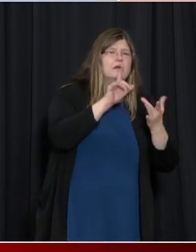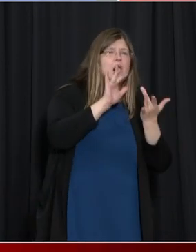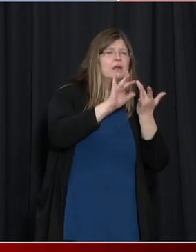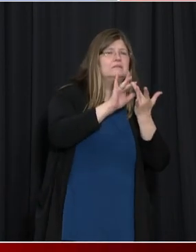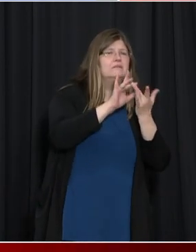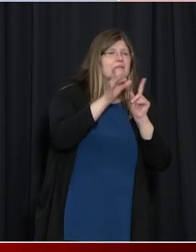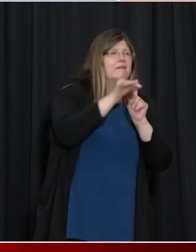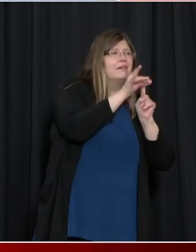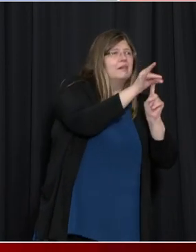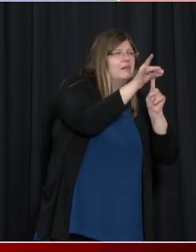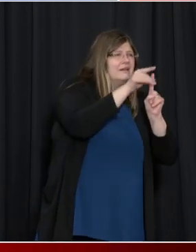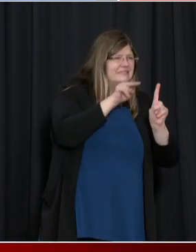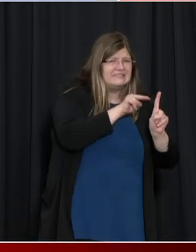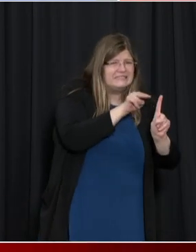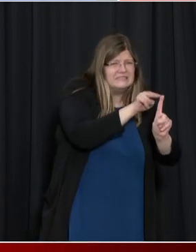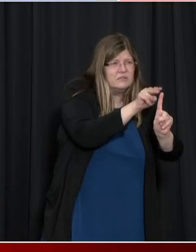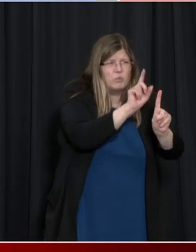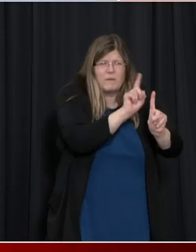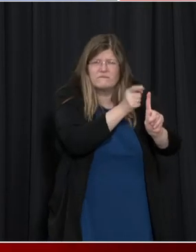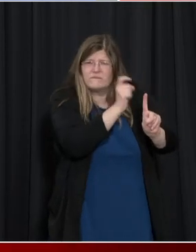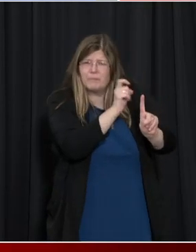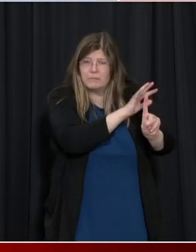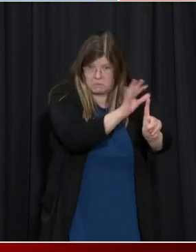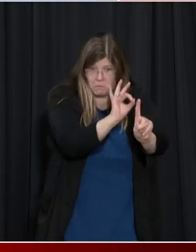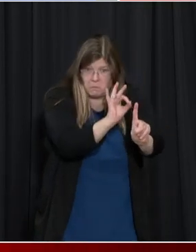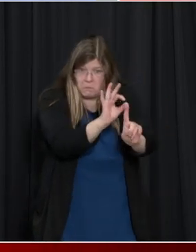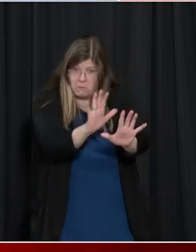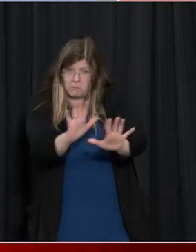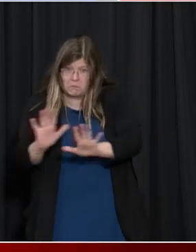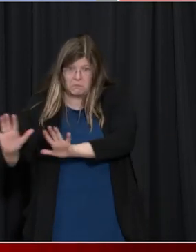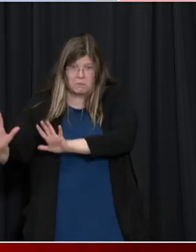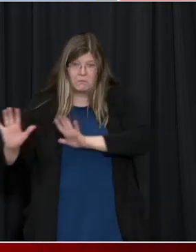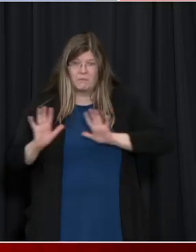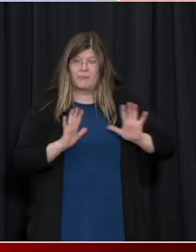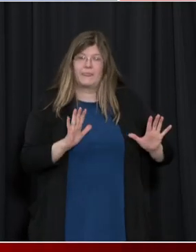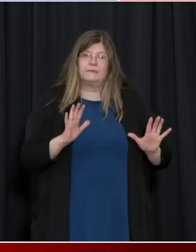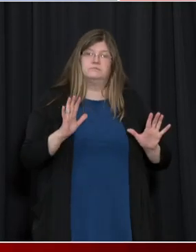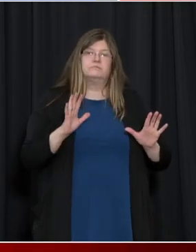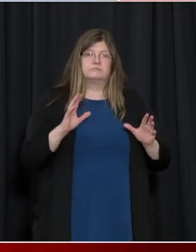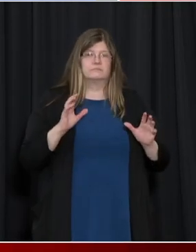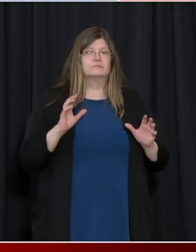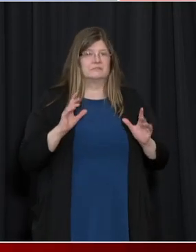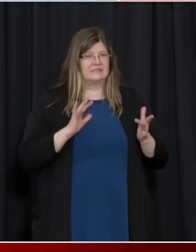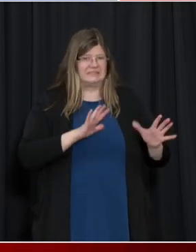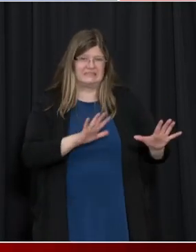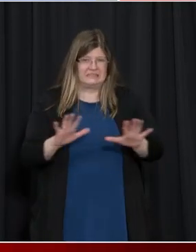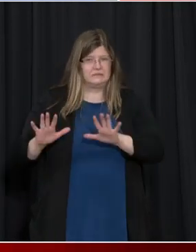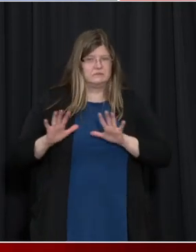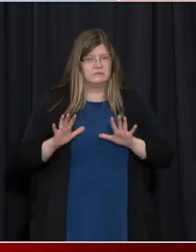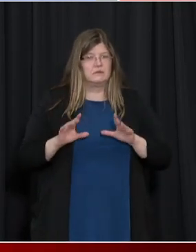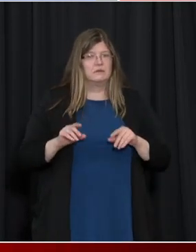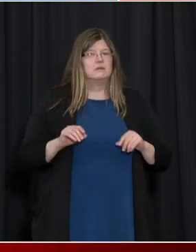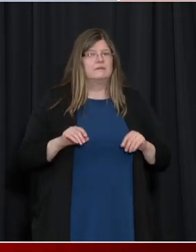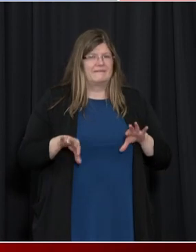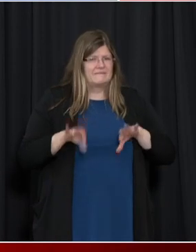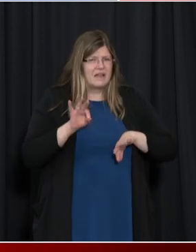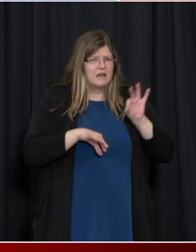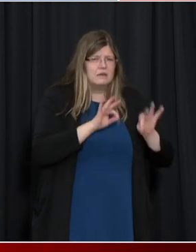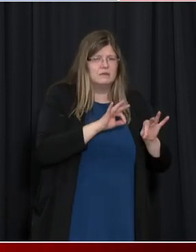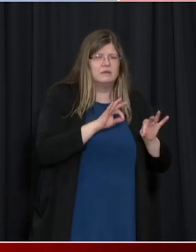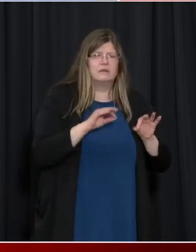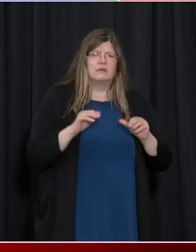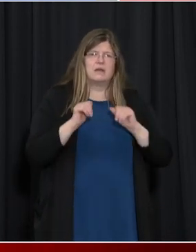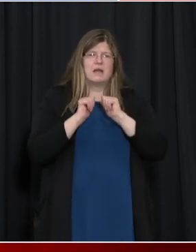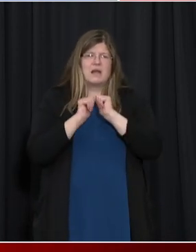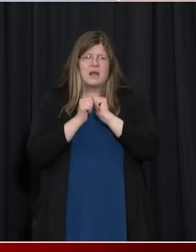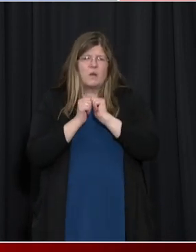need to see a significant proportion of people we're contact tracing that we can identify their place of exposure or